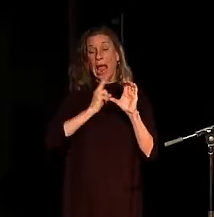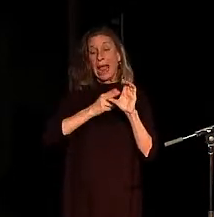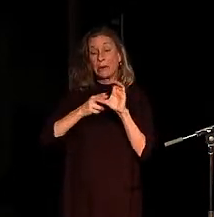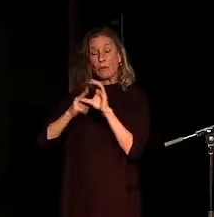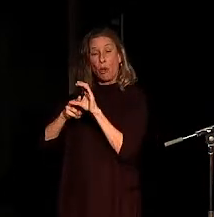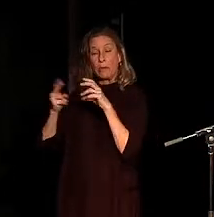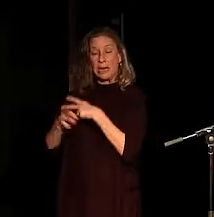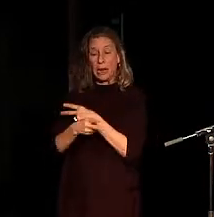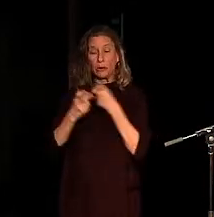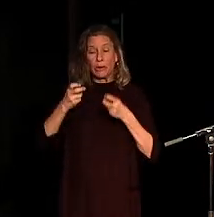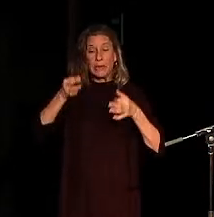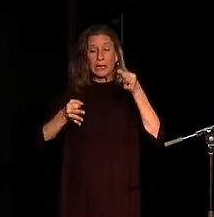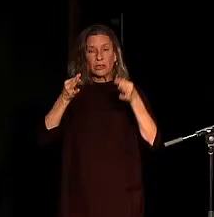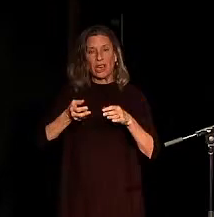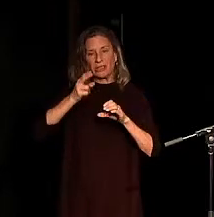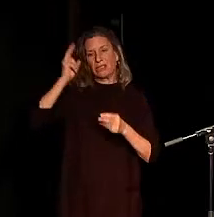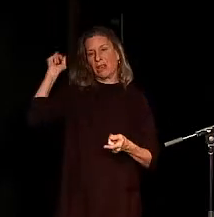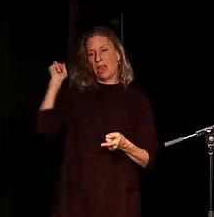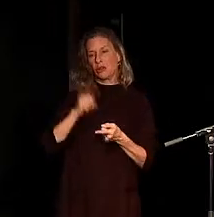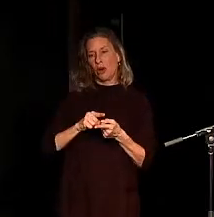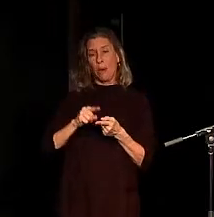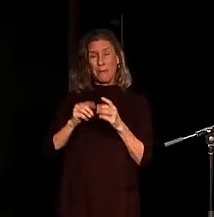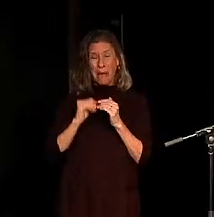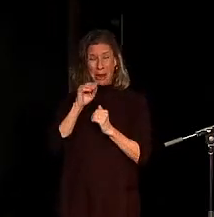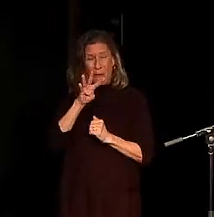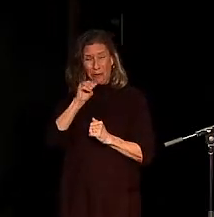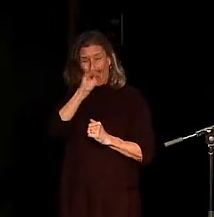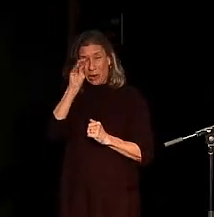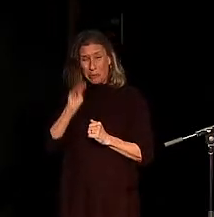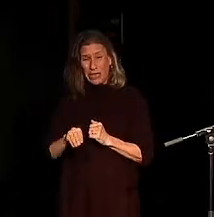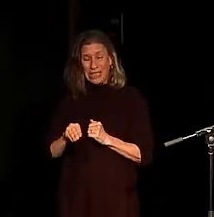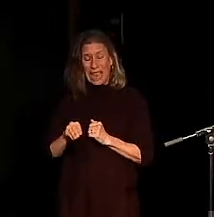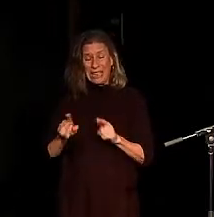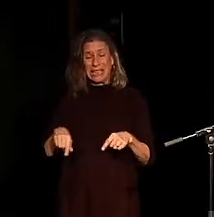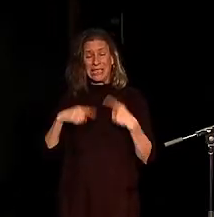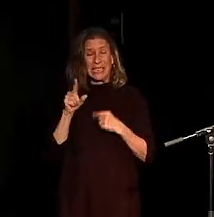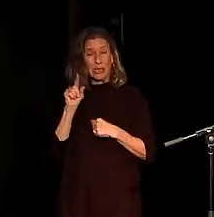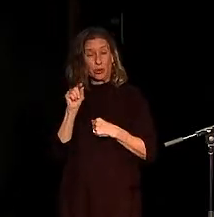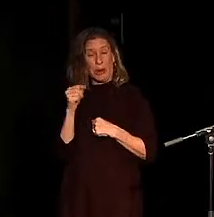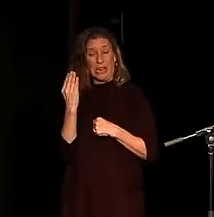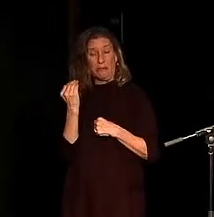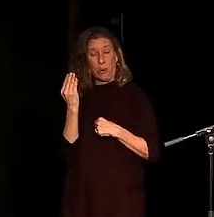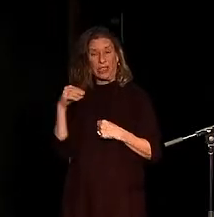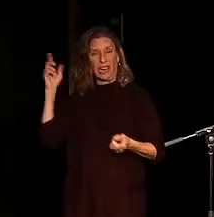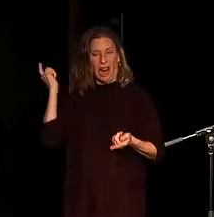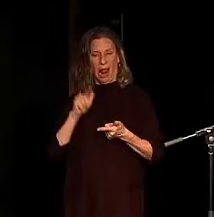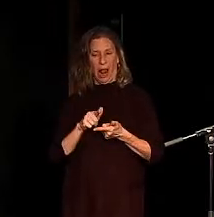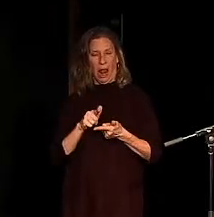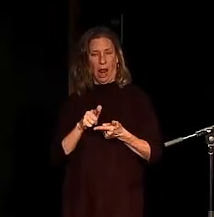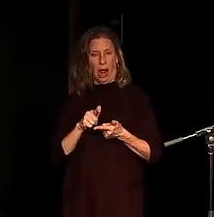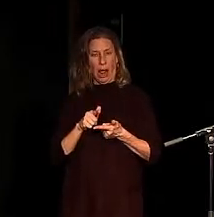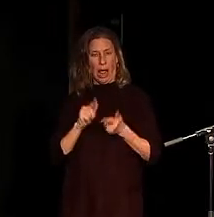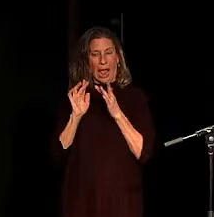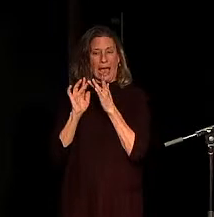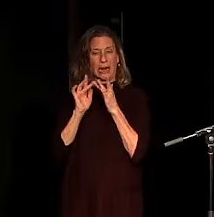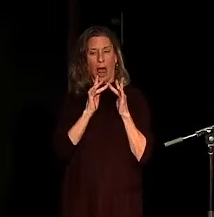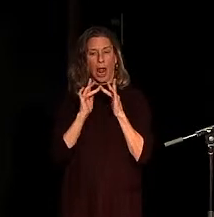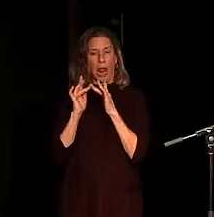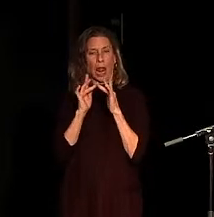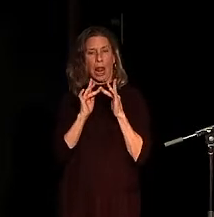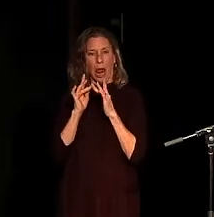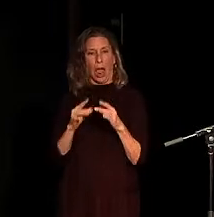criminal justice has dropped by over 40% since 2014, and there has been a proliferation of online criminal